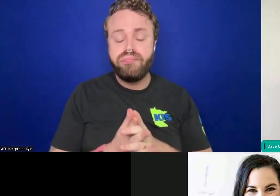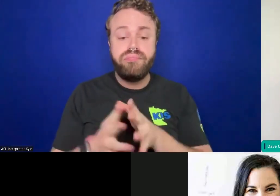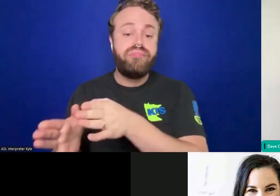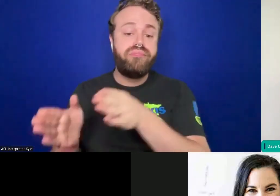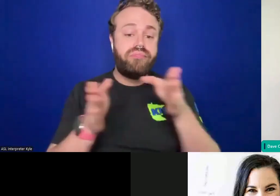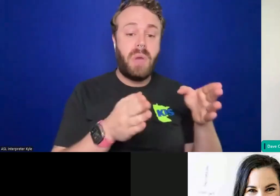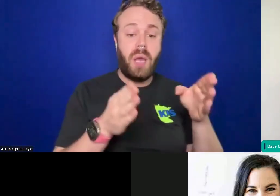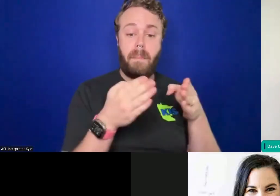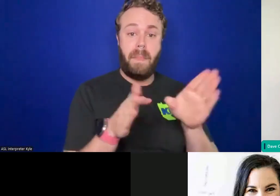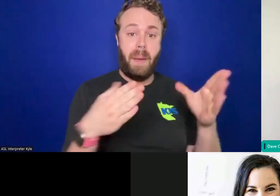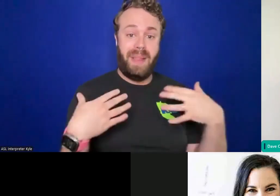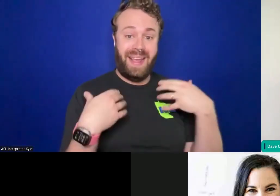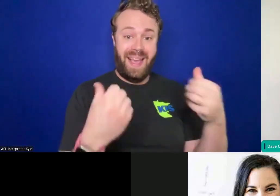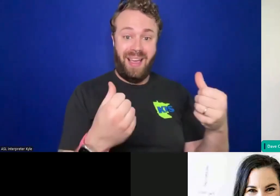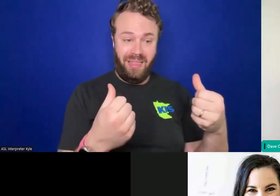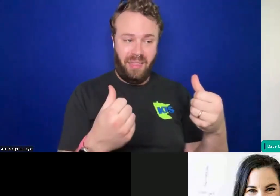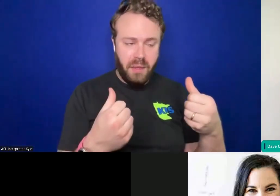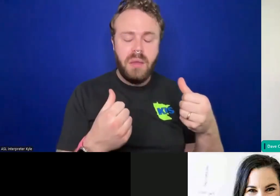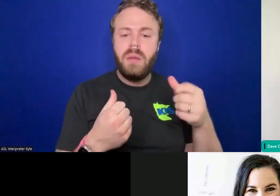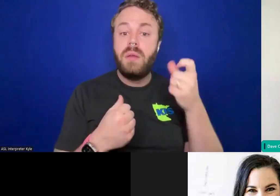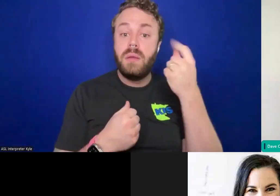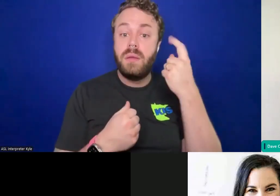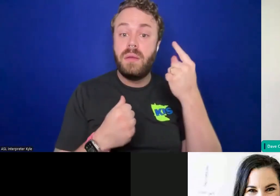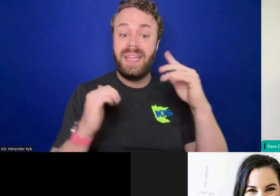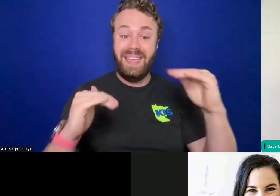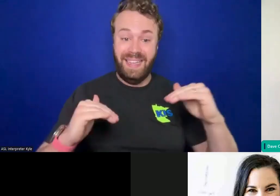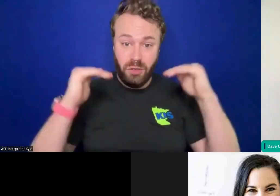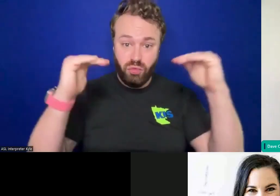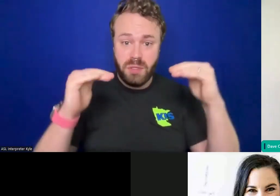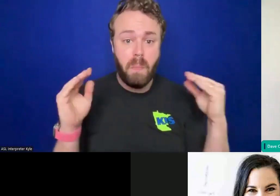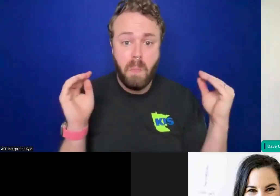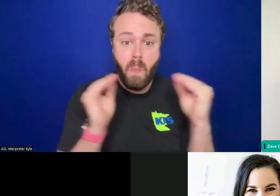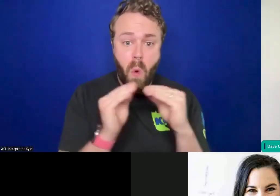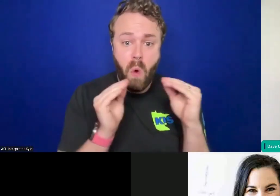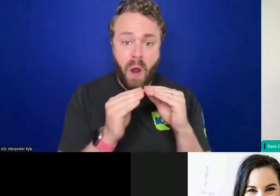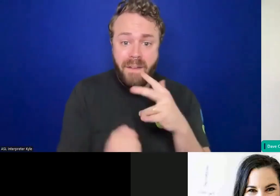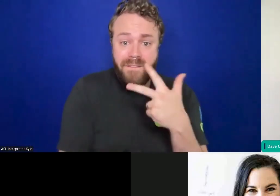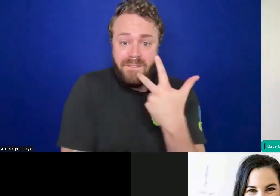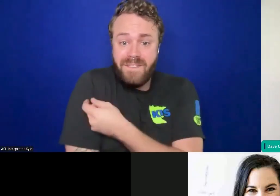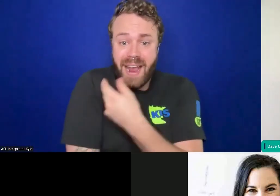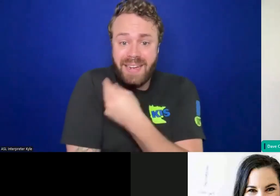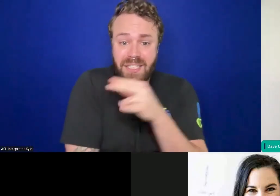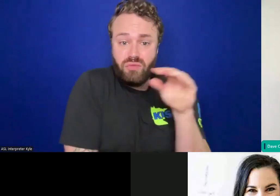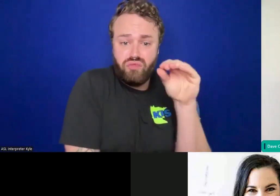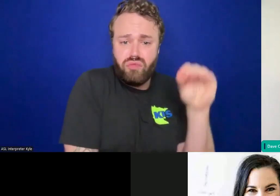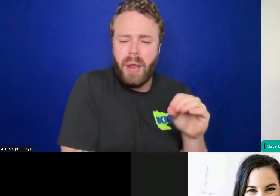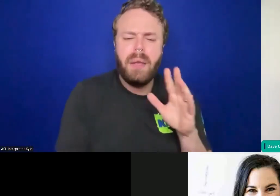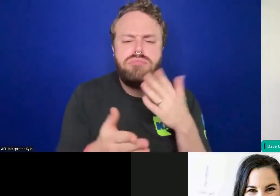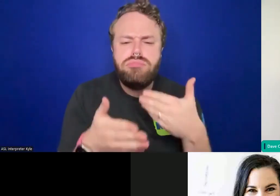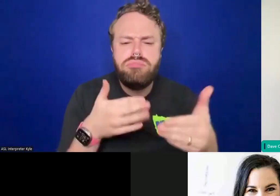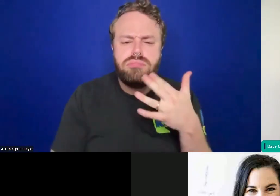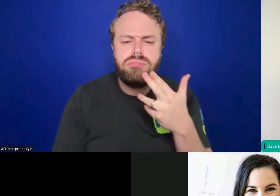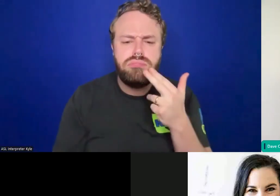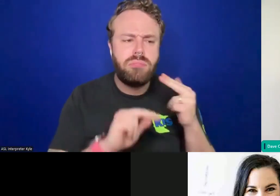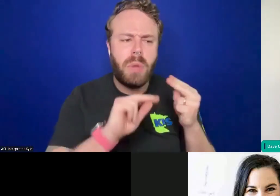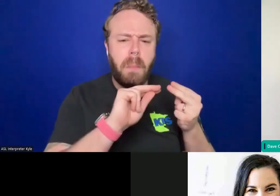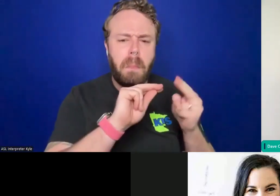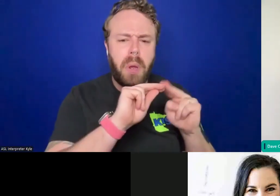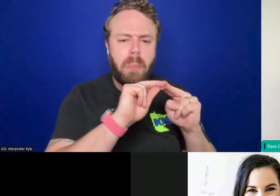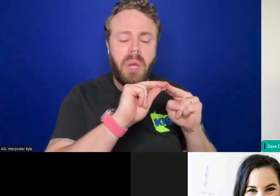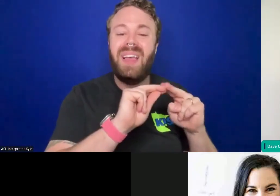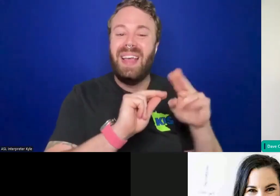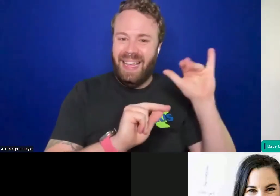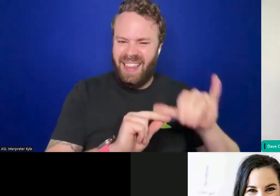perspective, increasing vaccination rates against these viruses, even by just a few percentage points, translates